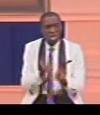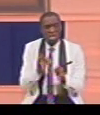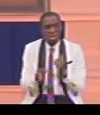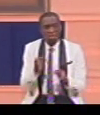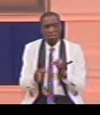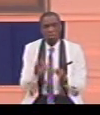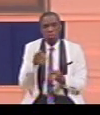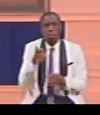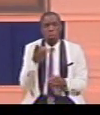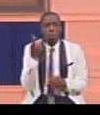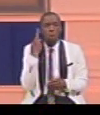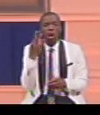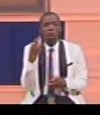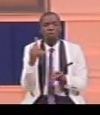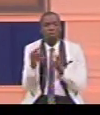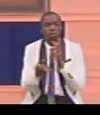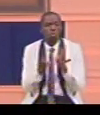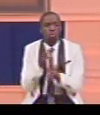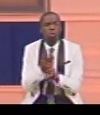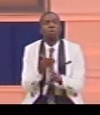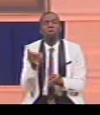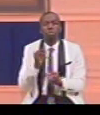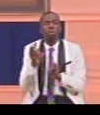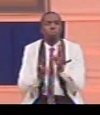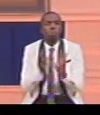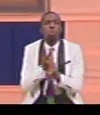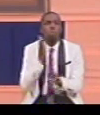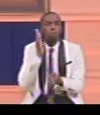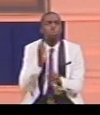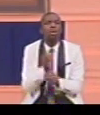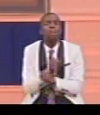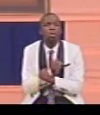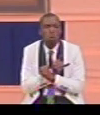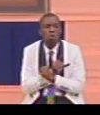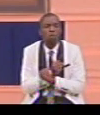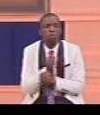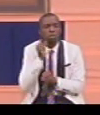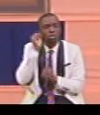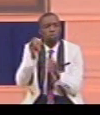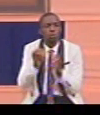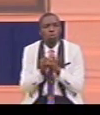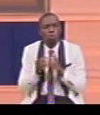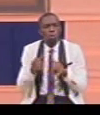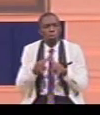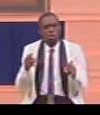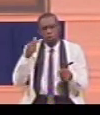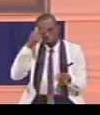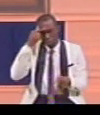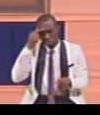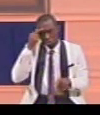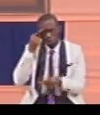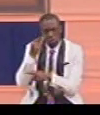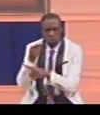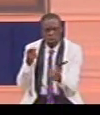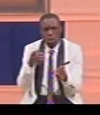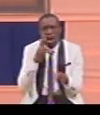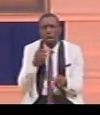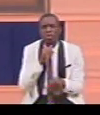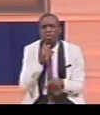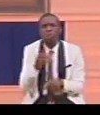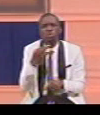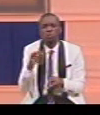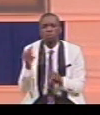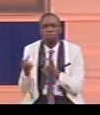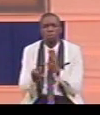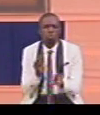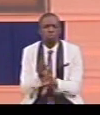But because ye are not of the world. You see how sure he was, how confident he was. He was happy that these people